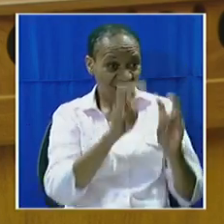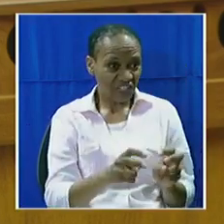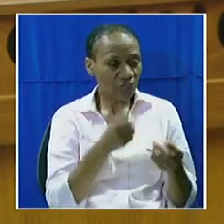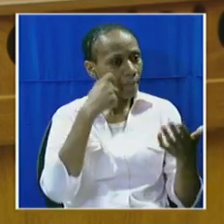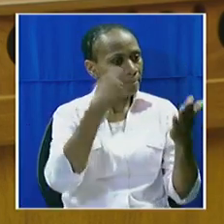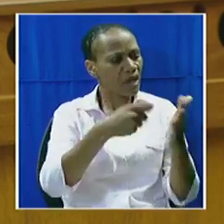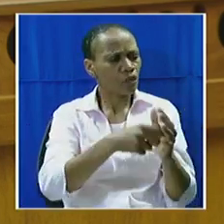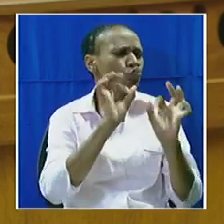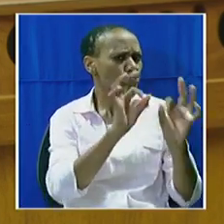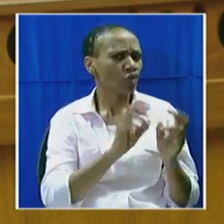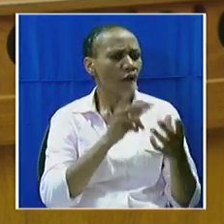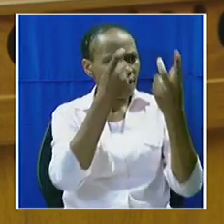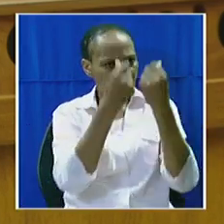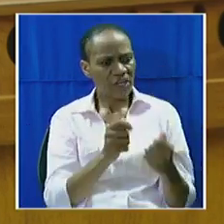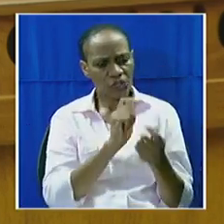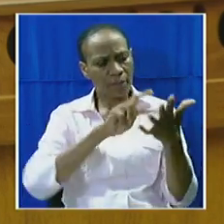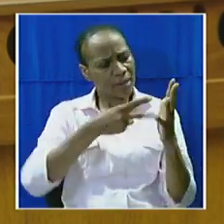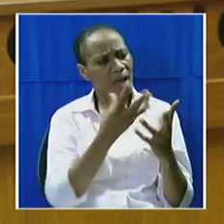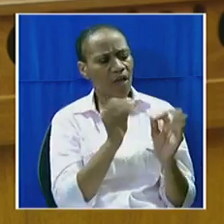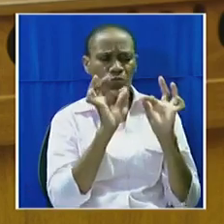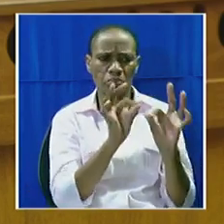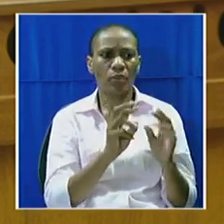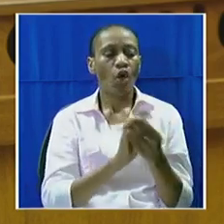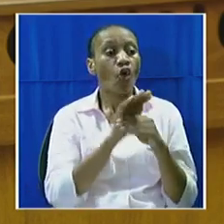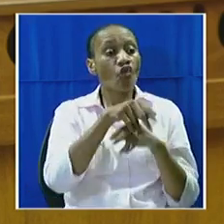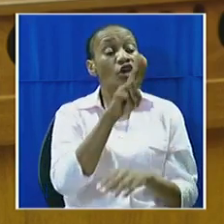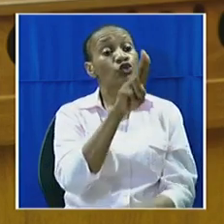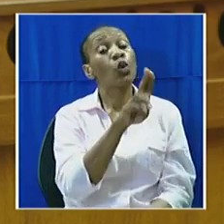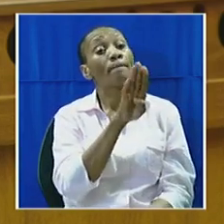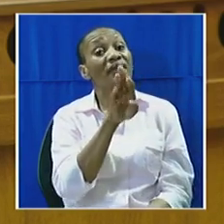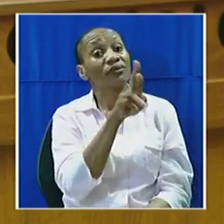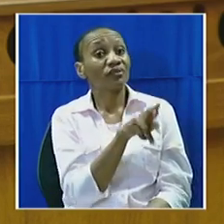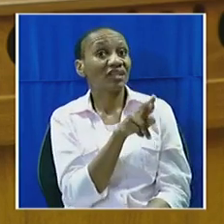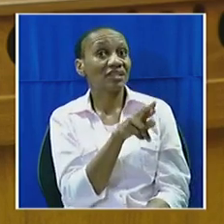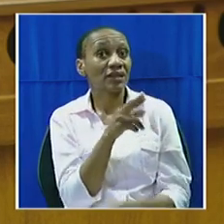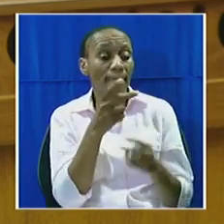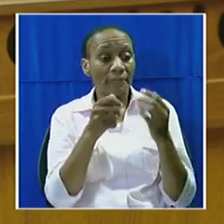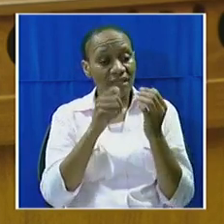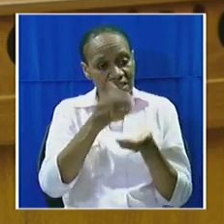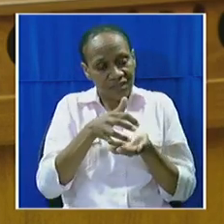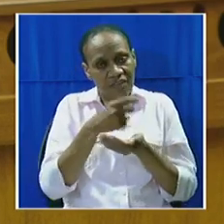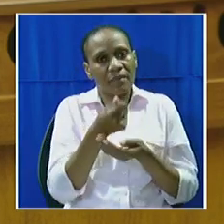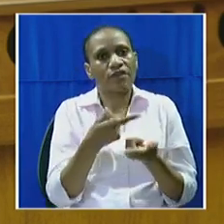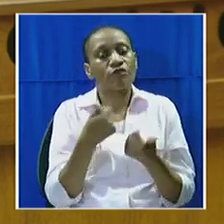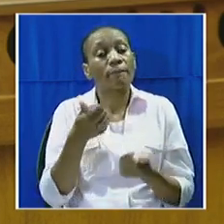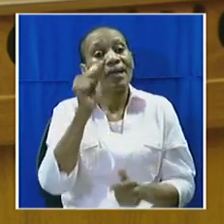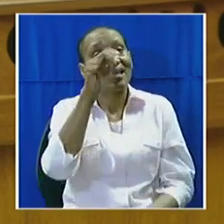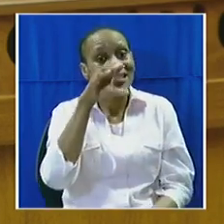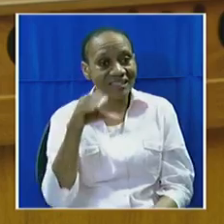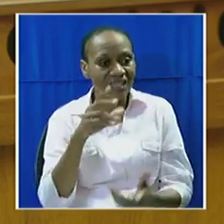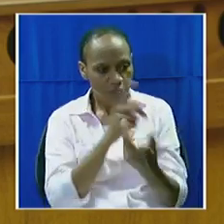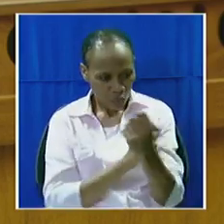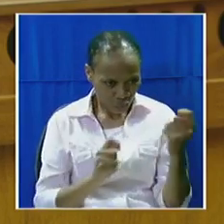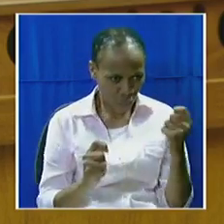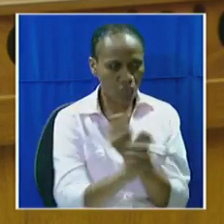a financial recovery plan in place. Nearly 2 billion rand in an operating deficit inherited from the ANC has been turned